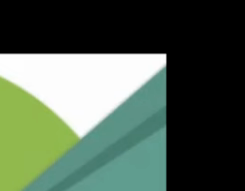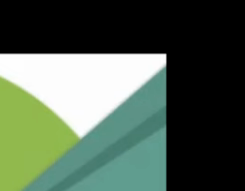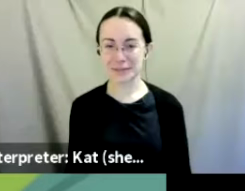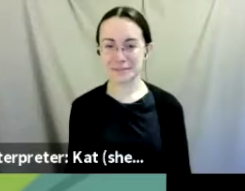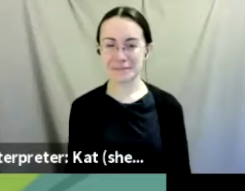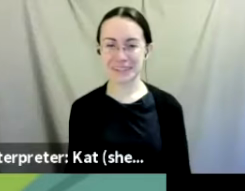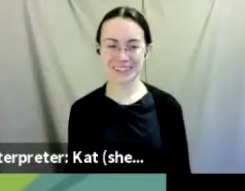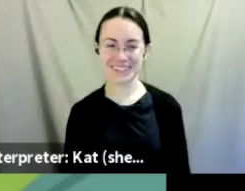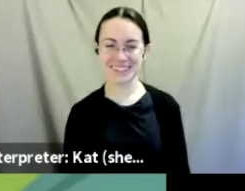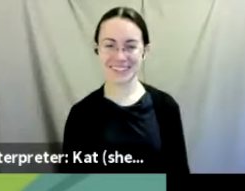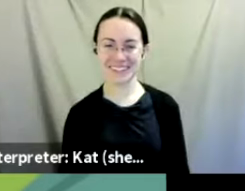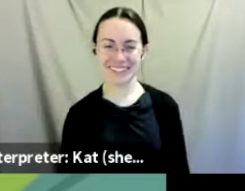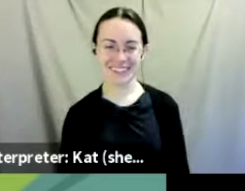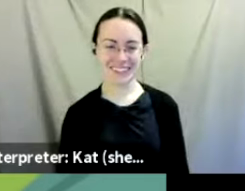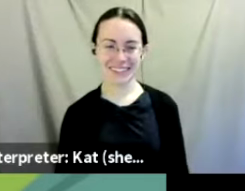Okay.